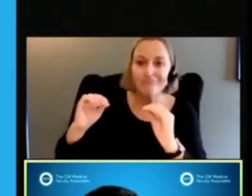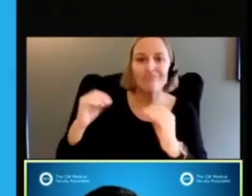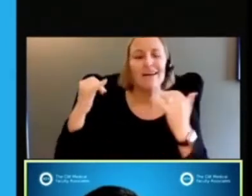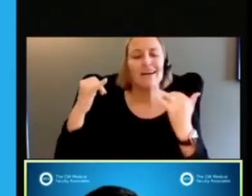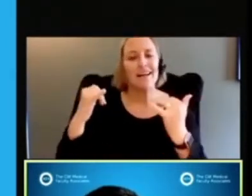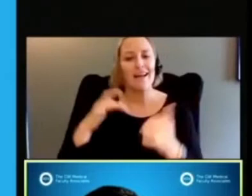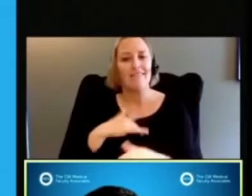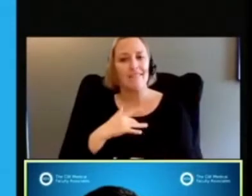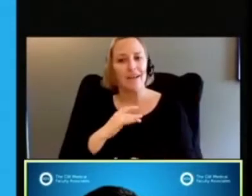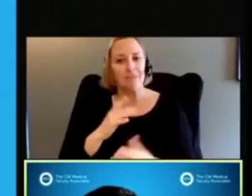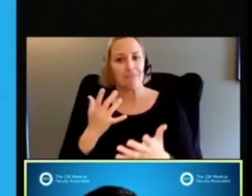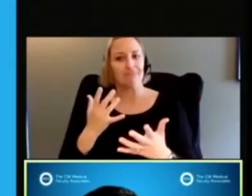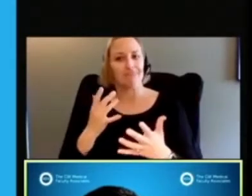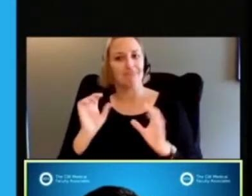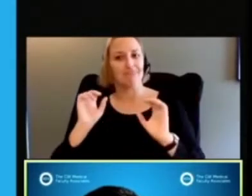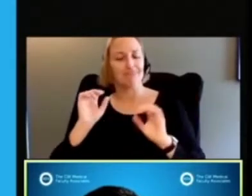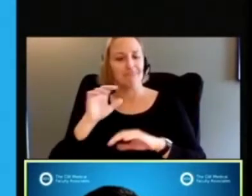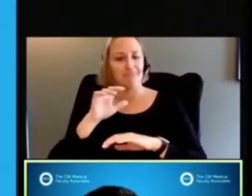that was one,